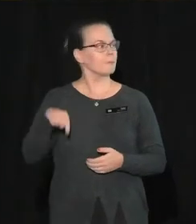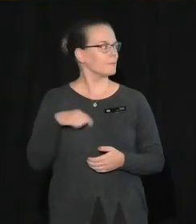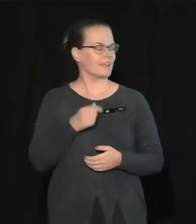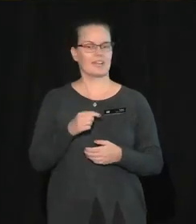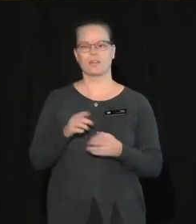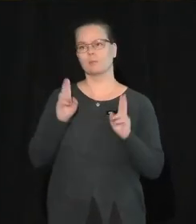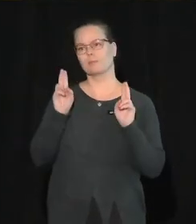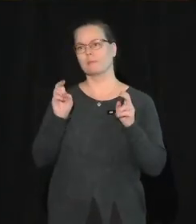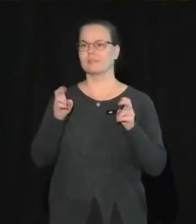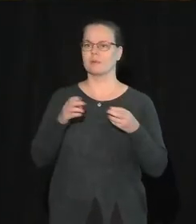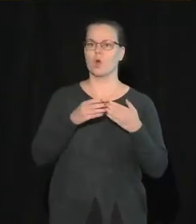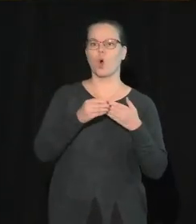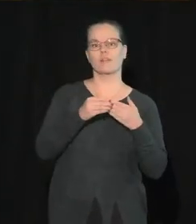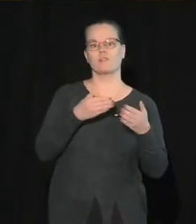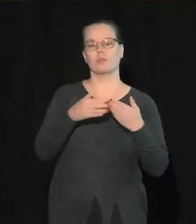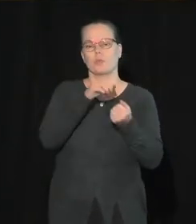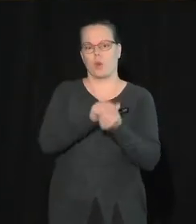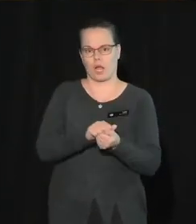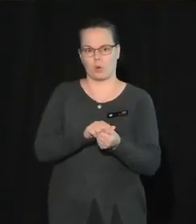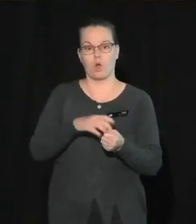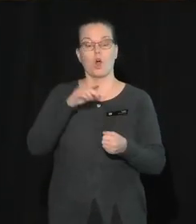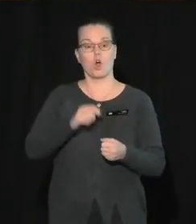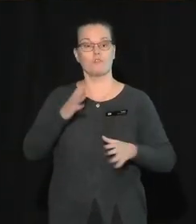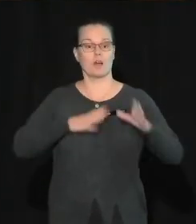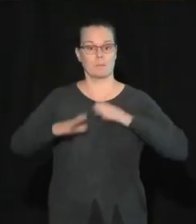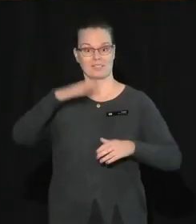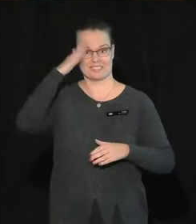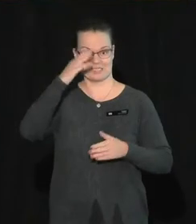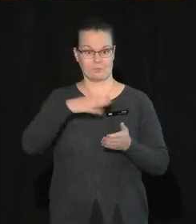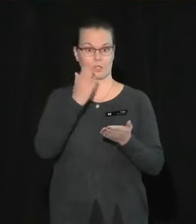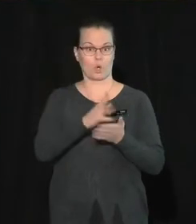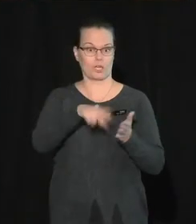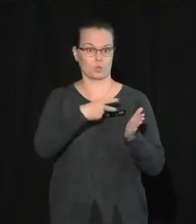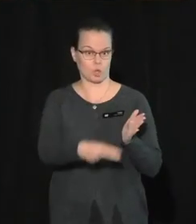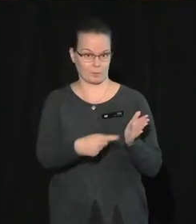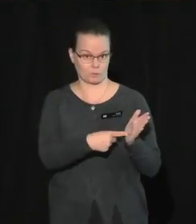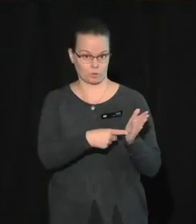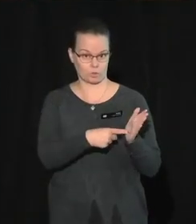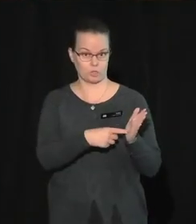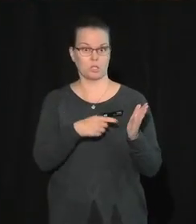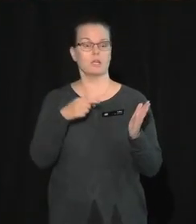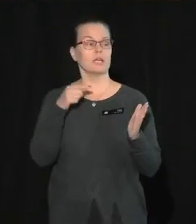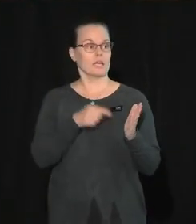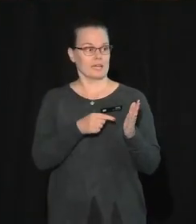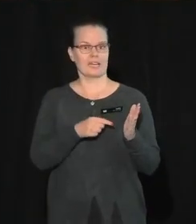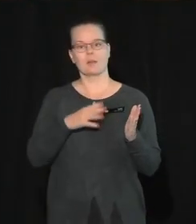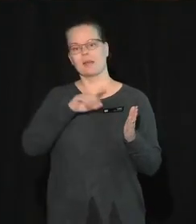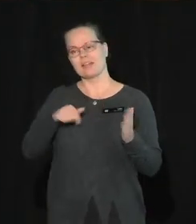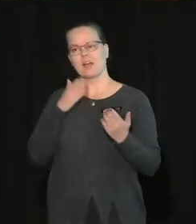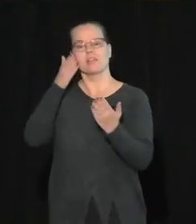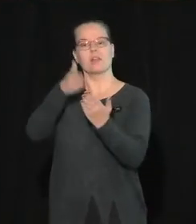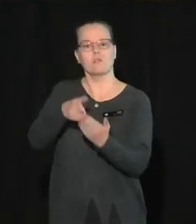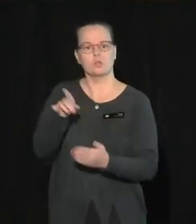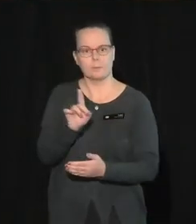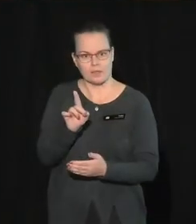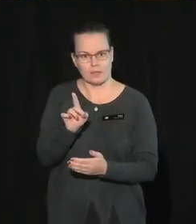our guiding instrument was the UN Convention on the Rights of Persons with Disabilities. So the objective was to